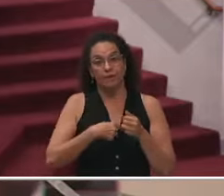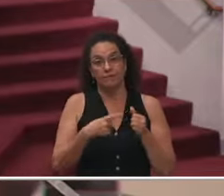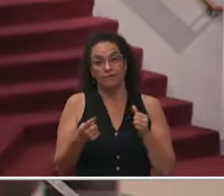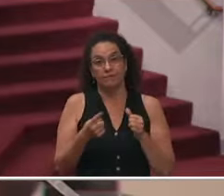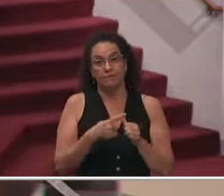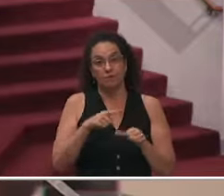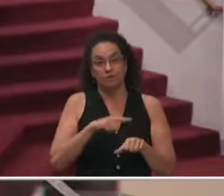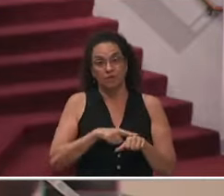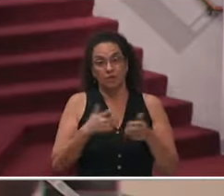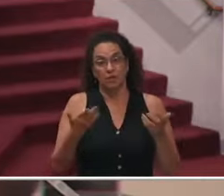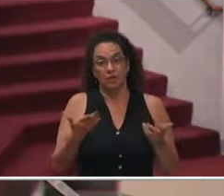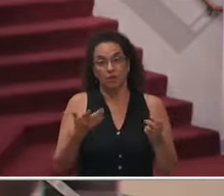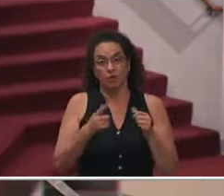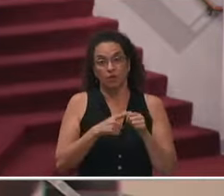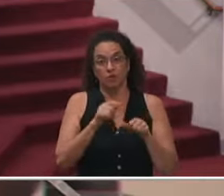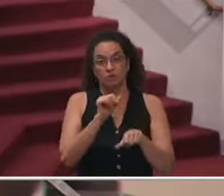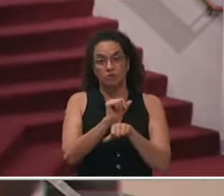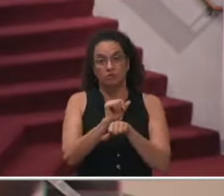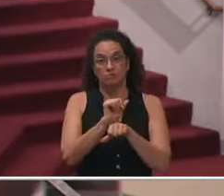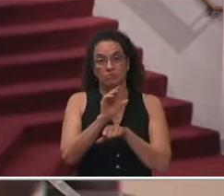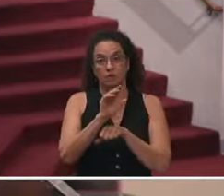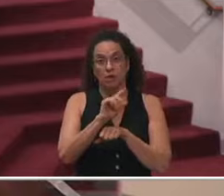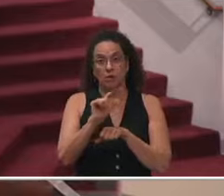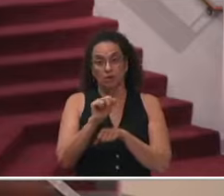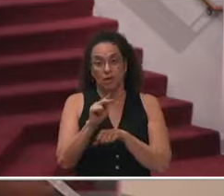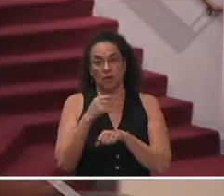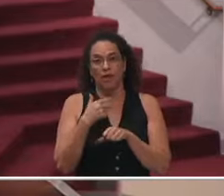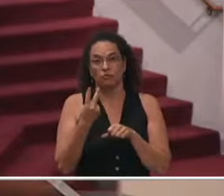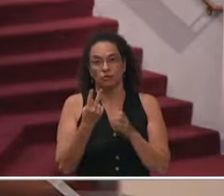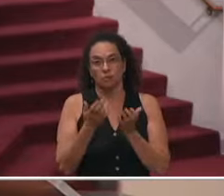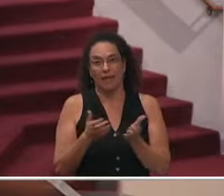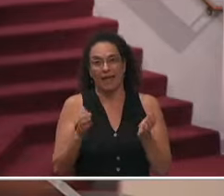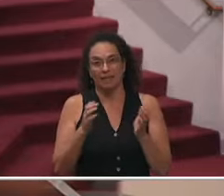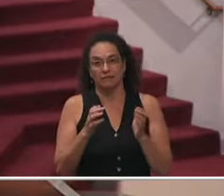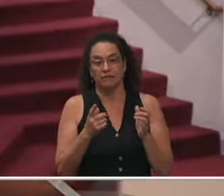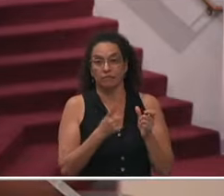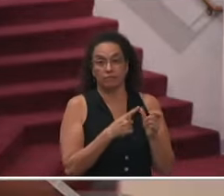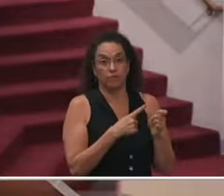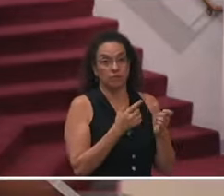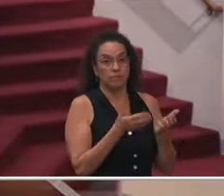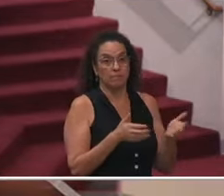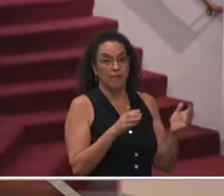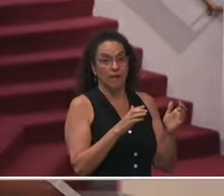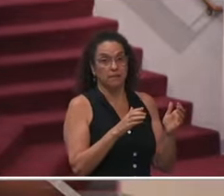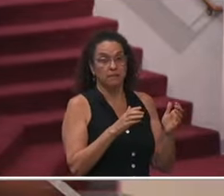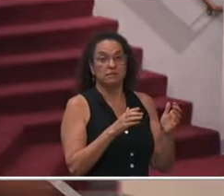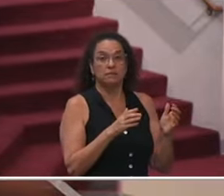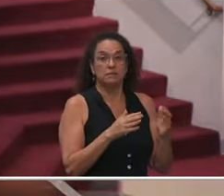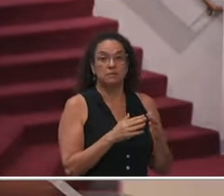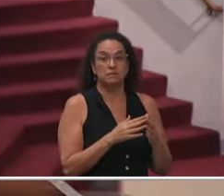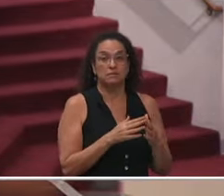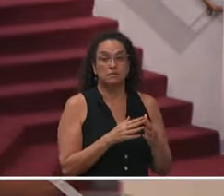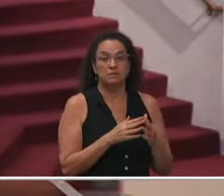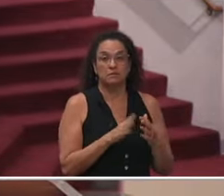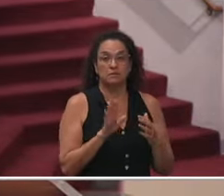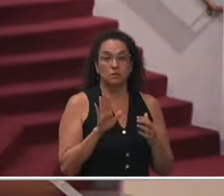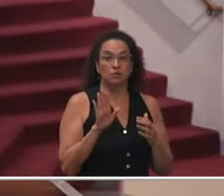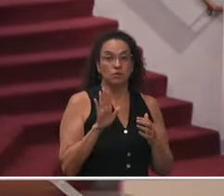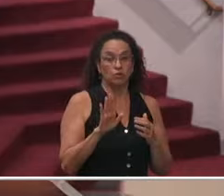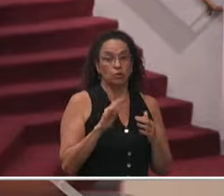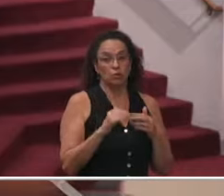First Mount Zion, we passed two offering baskets. The first is for your